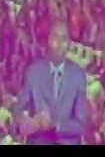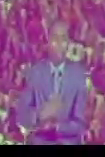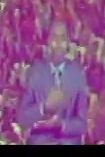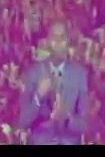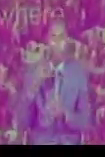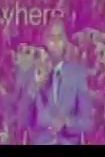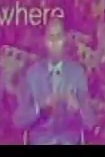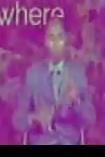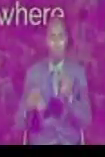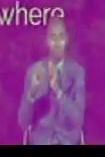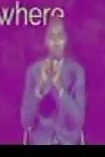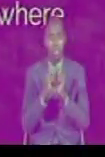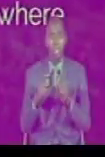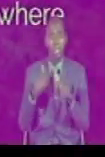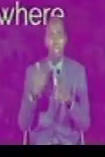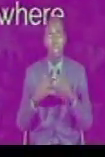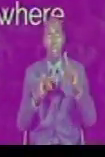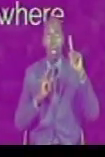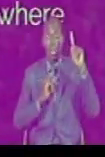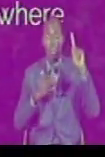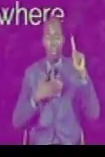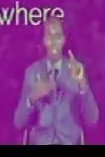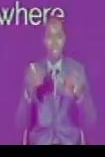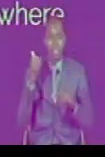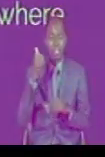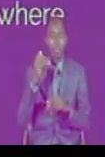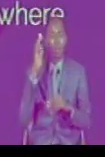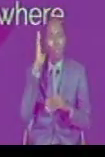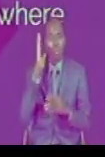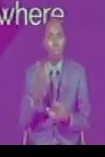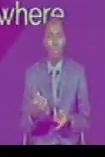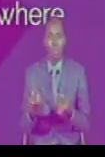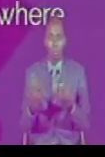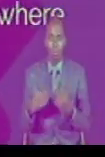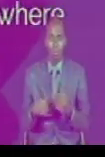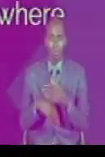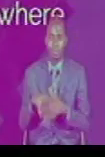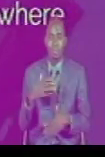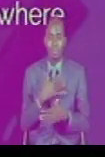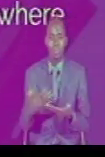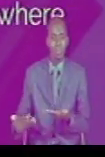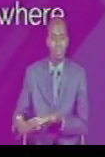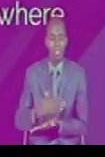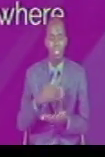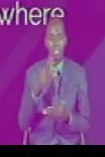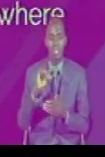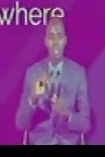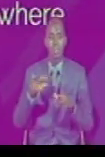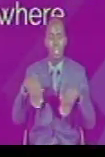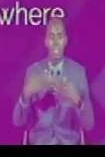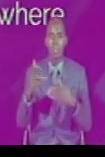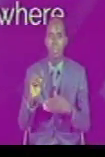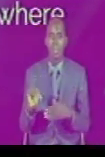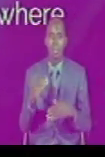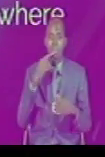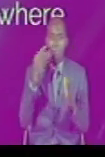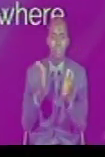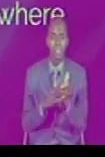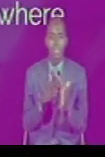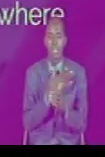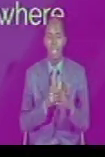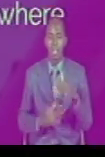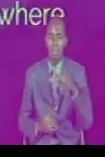then myself, I will gather her that was driven out, I will get them praise and fame in